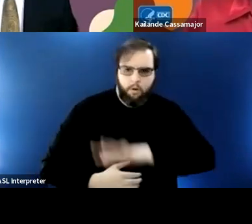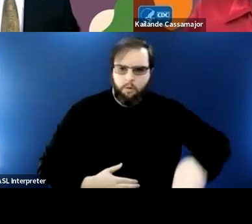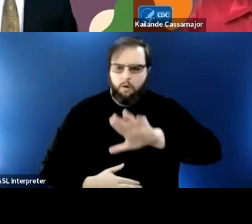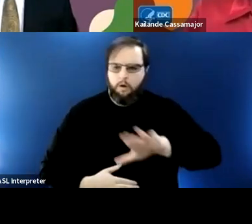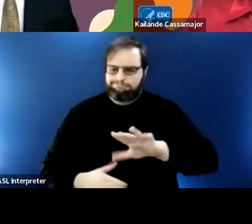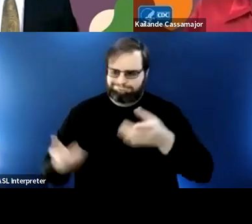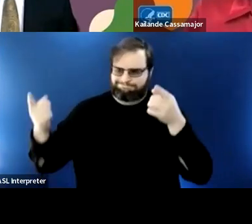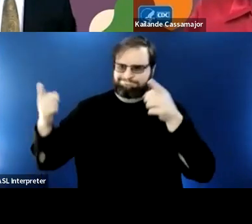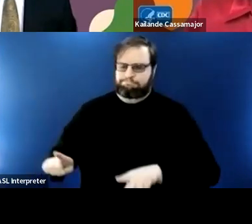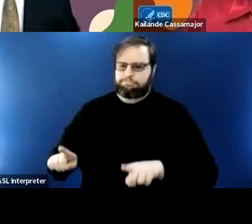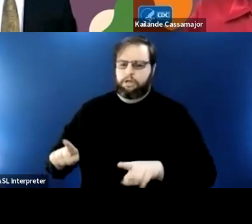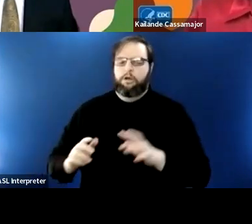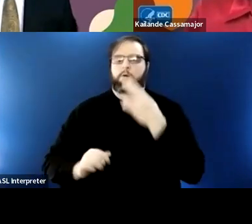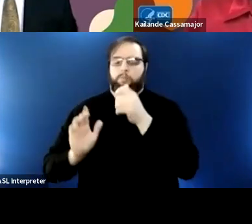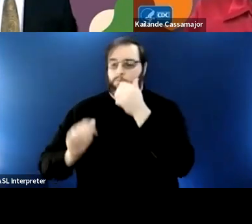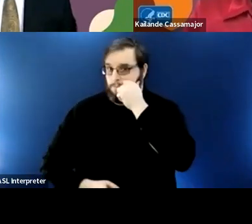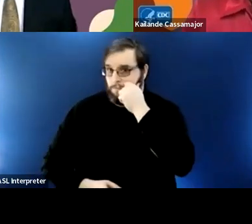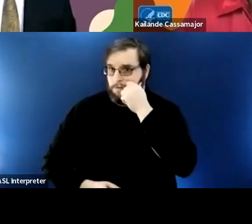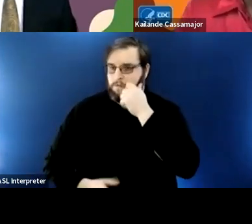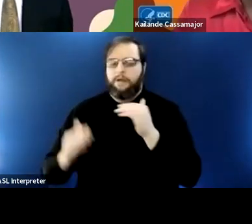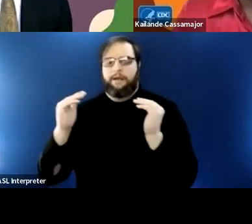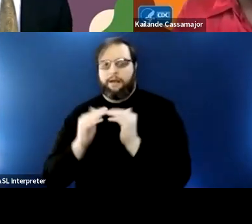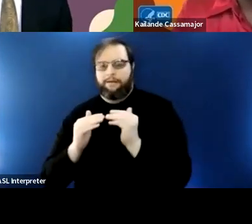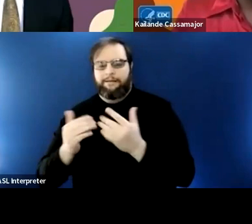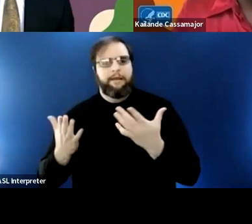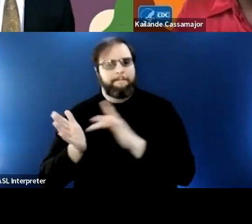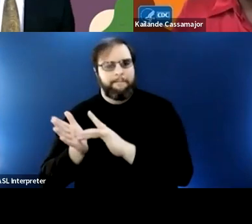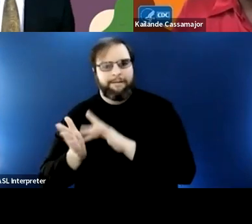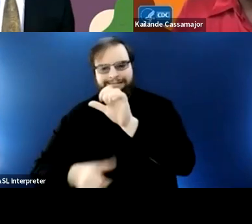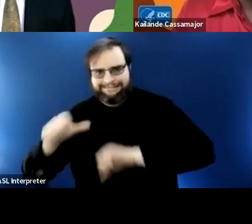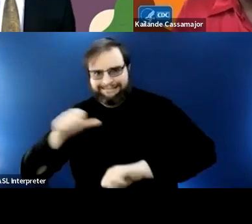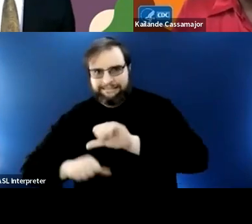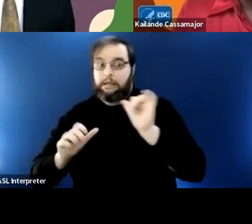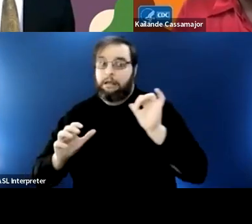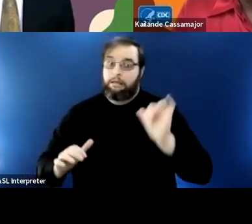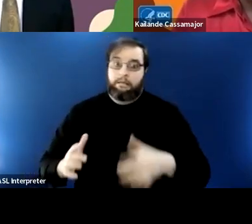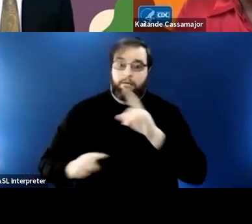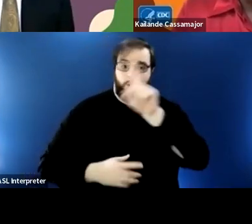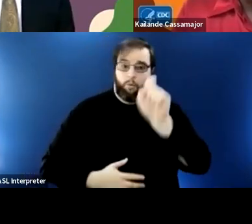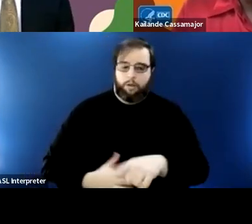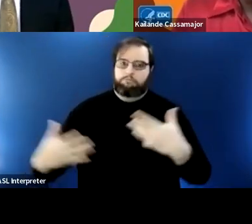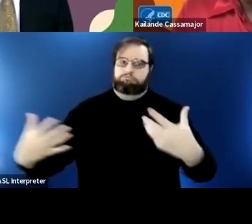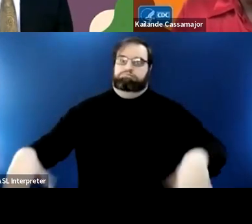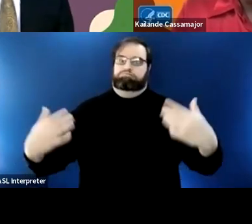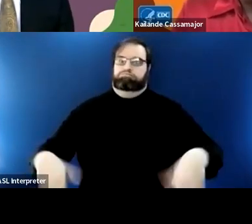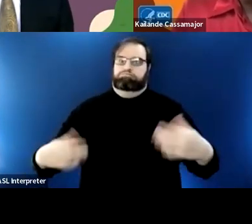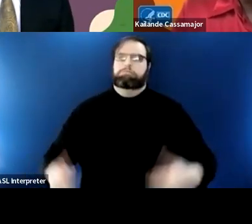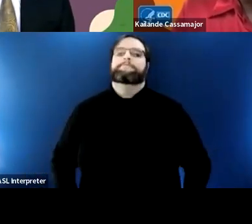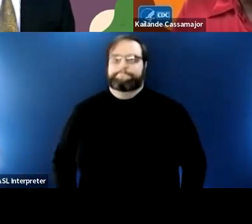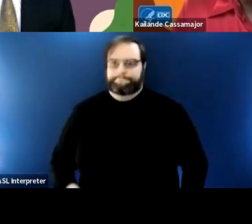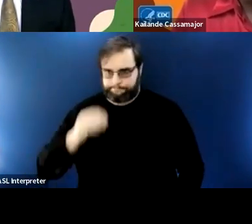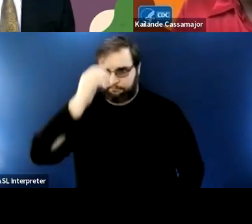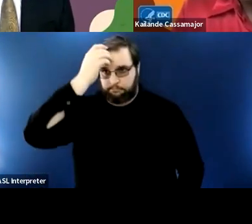ethnic equity in biomedical sciences? And that is a tall question there. Yes, it is.